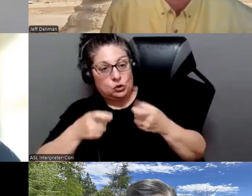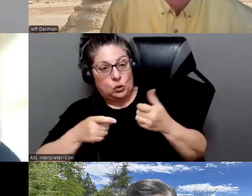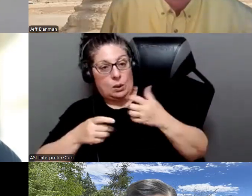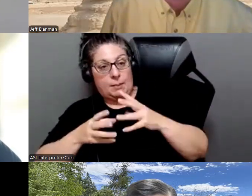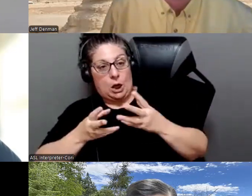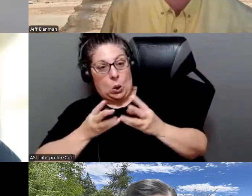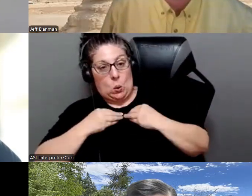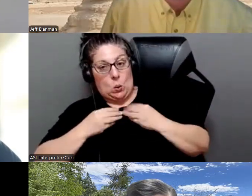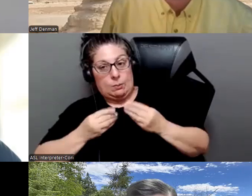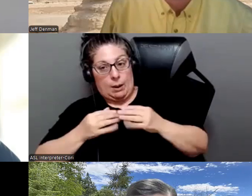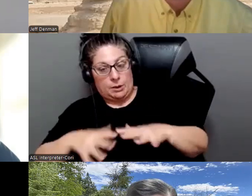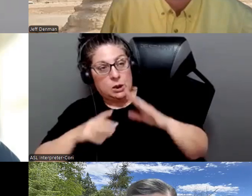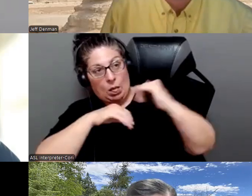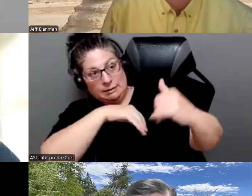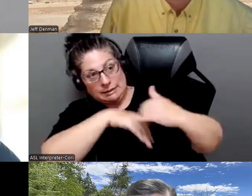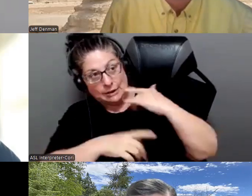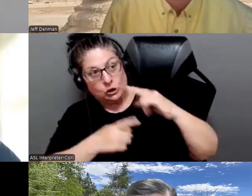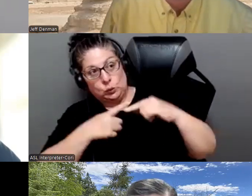property.